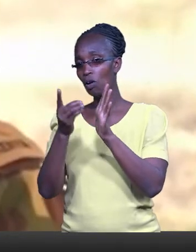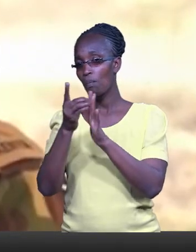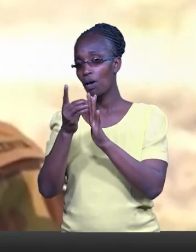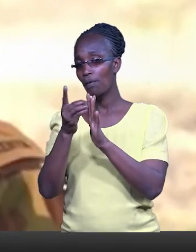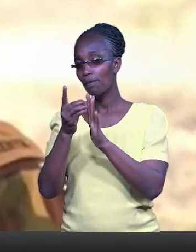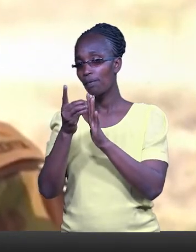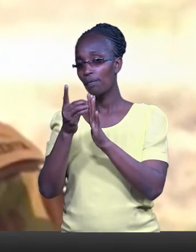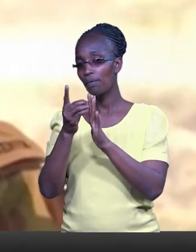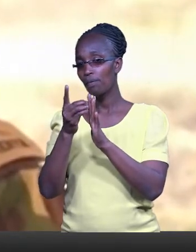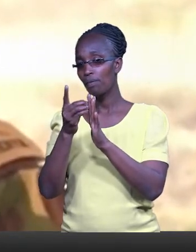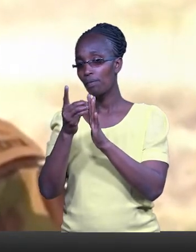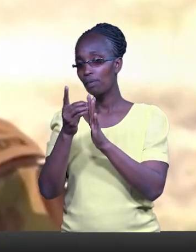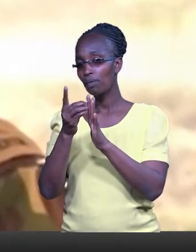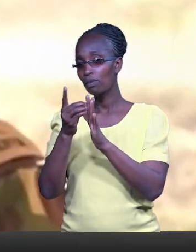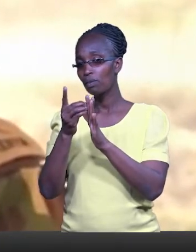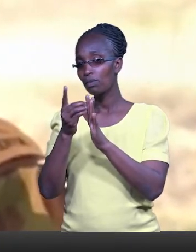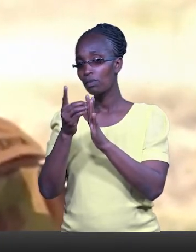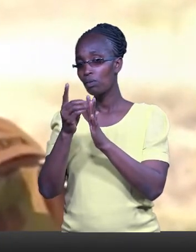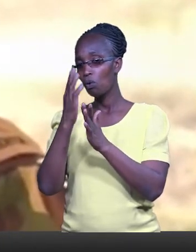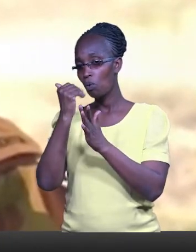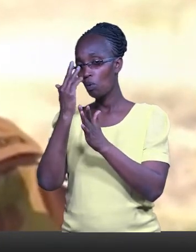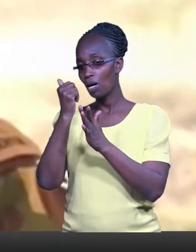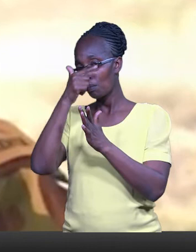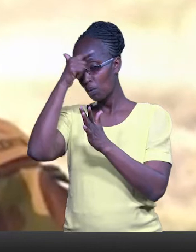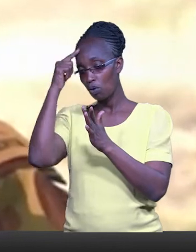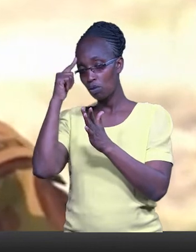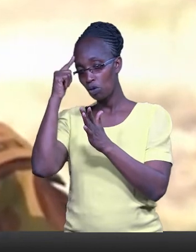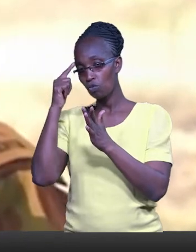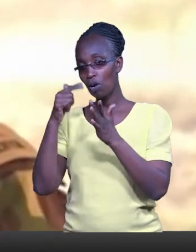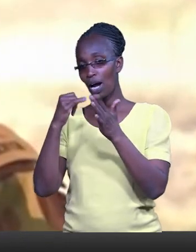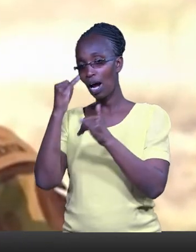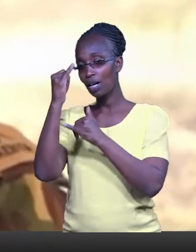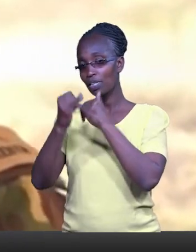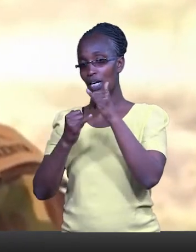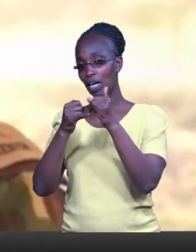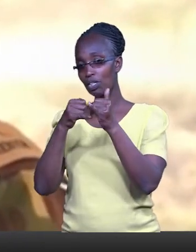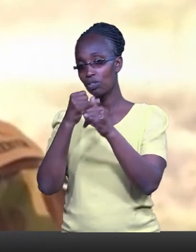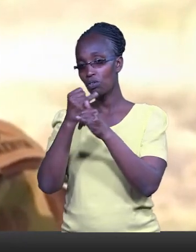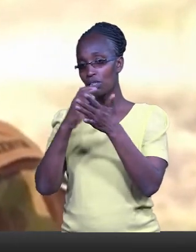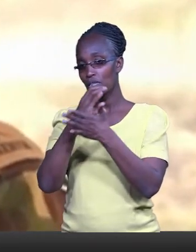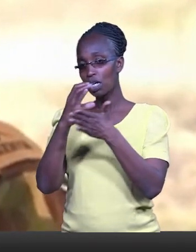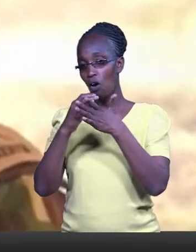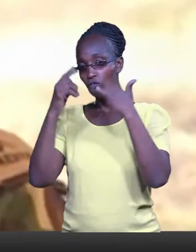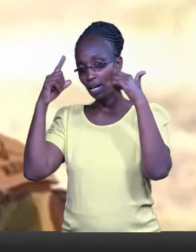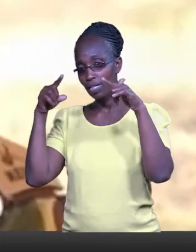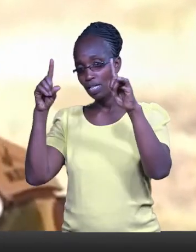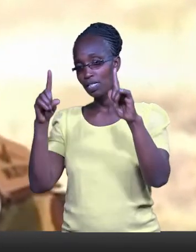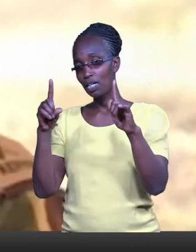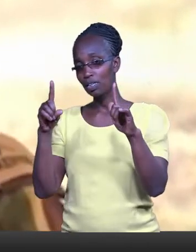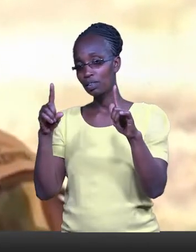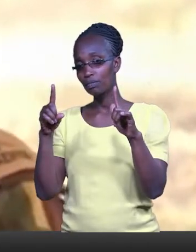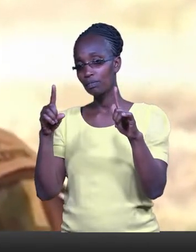the existing training facility into an international center of excellence in